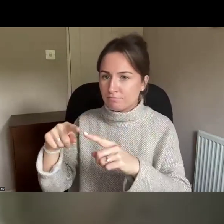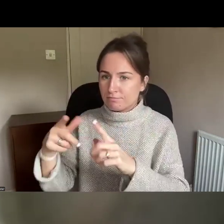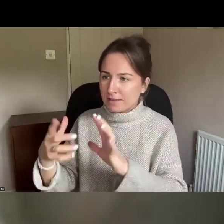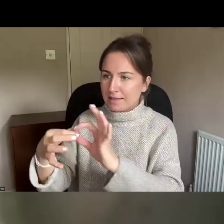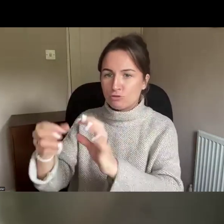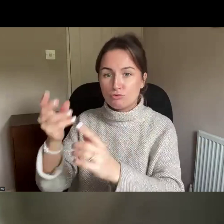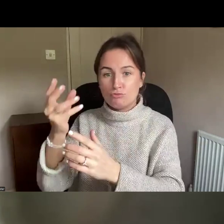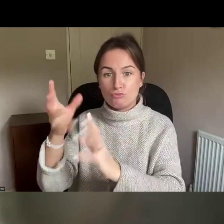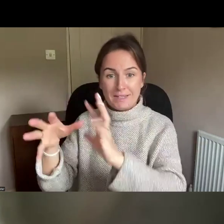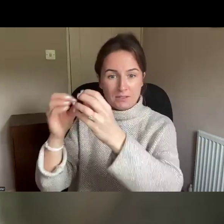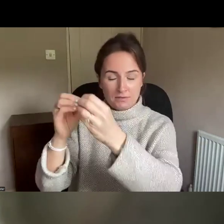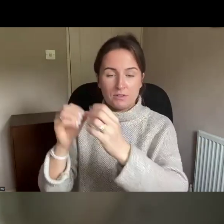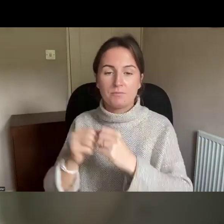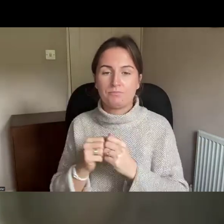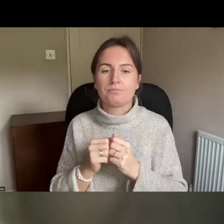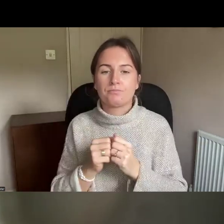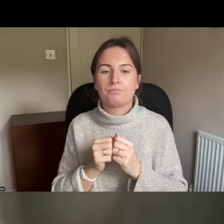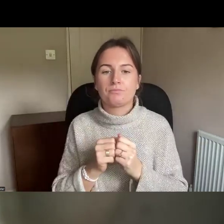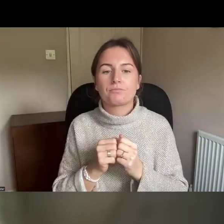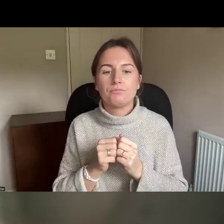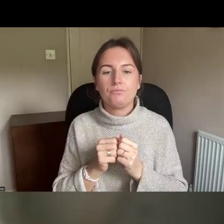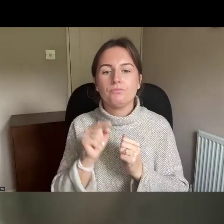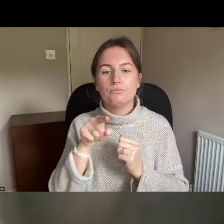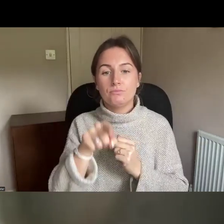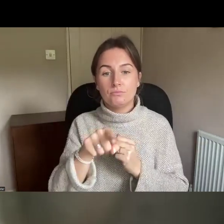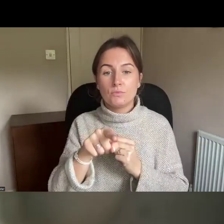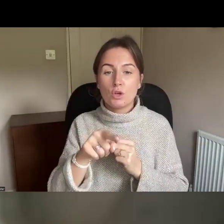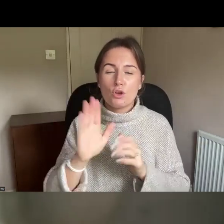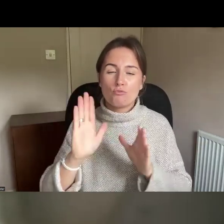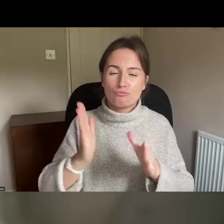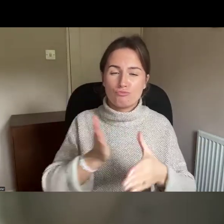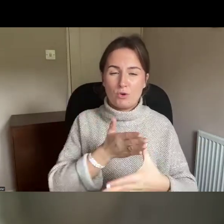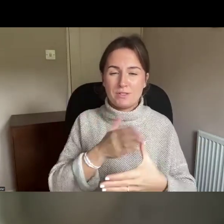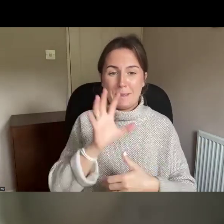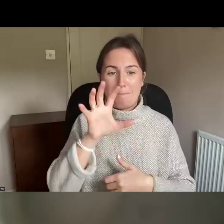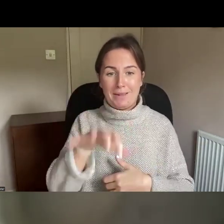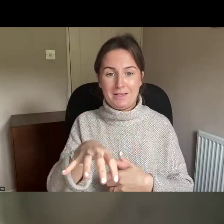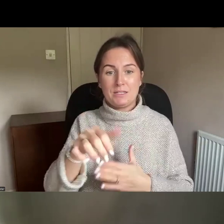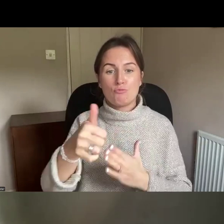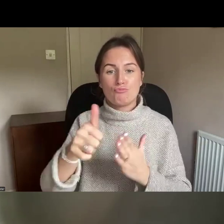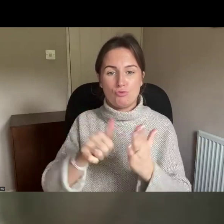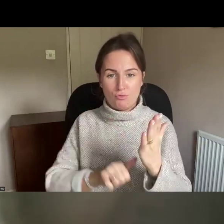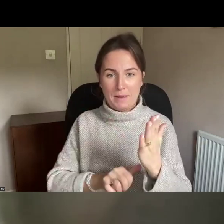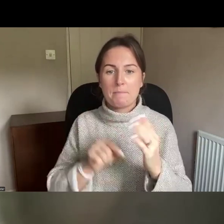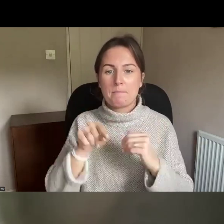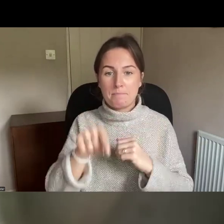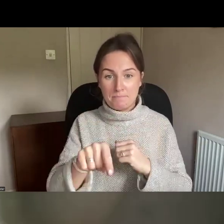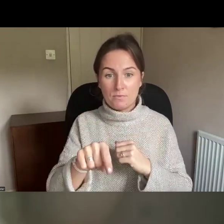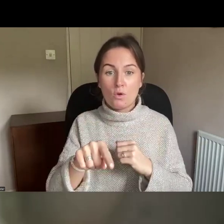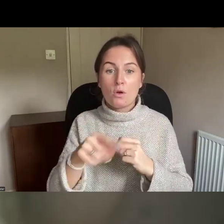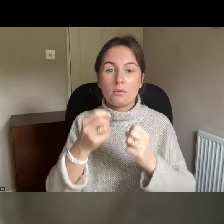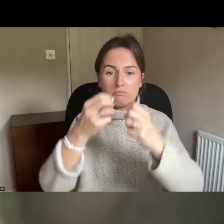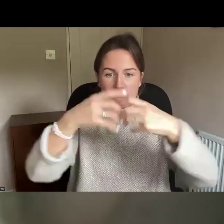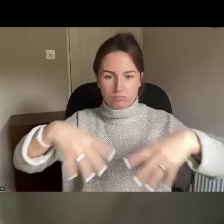And encompassed with that is things like our Priority Place programme, lots of other smaller